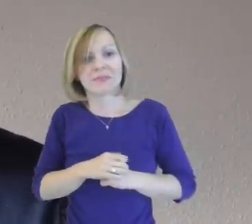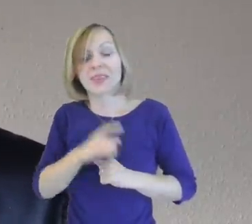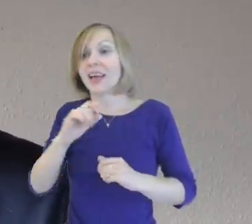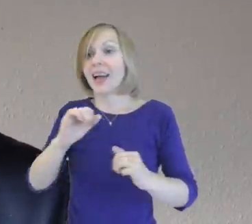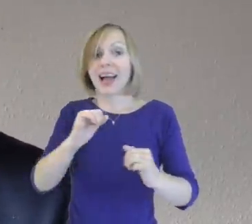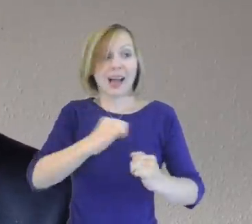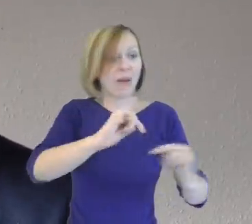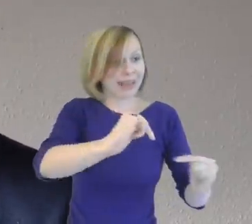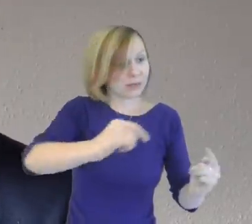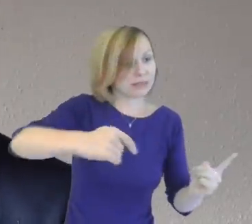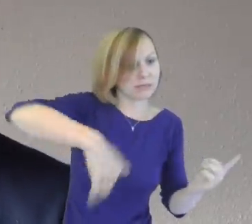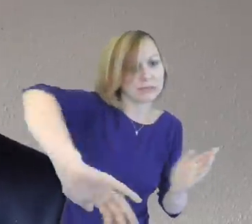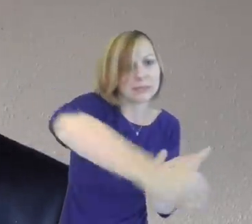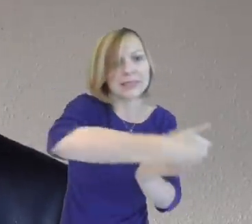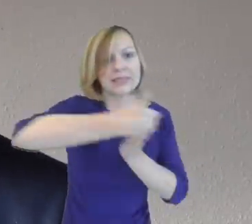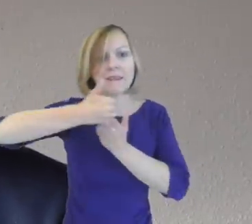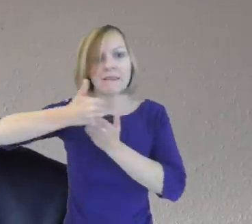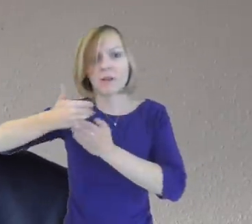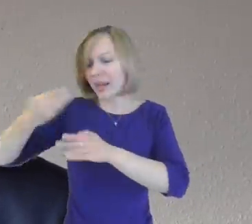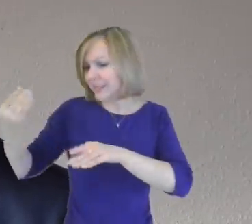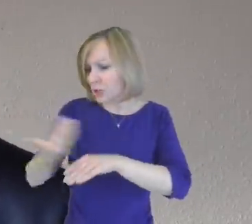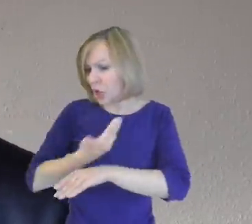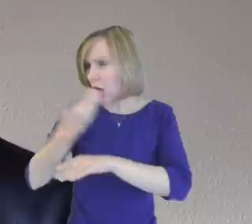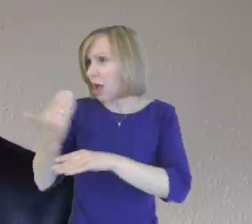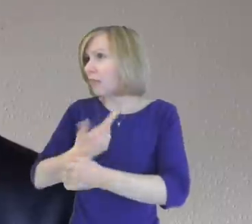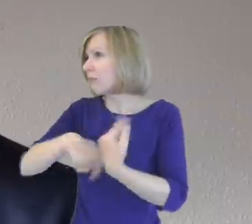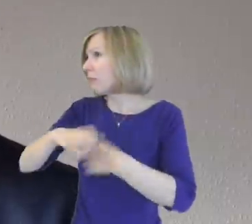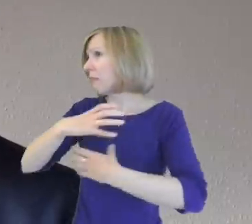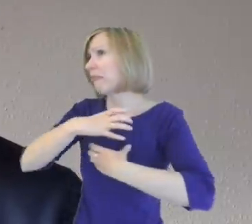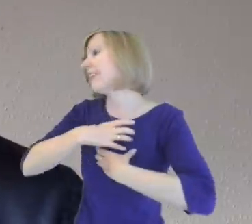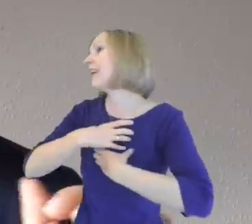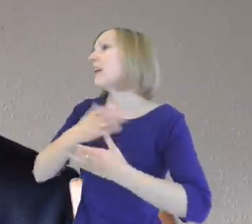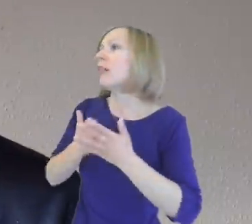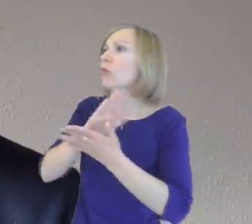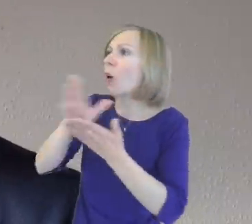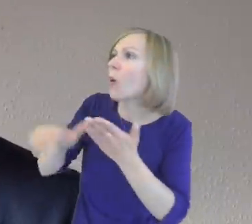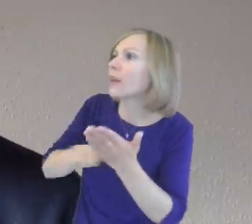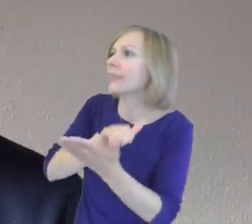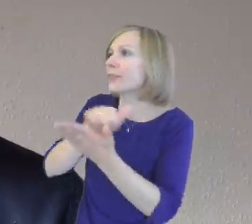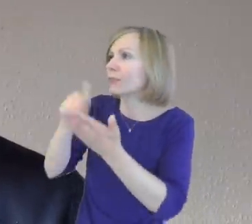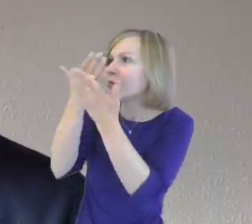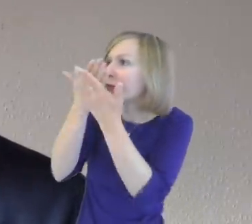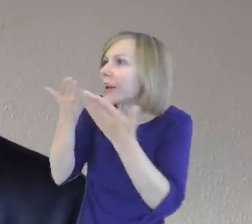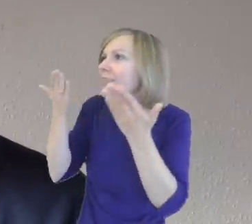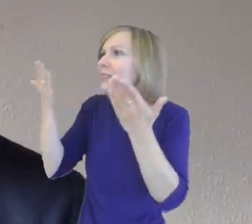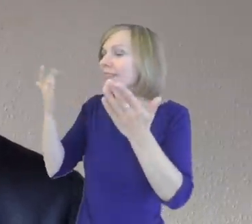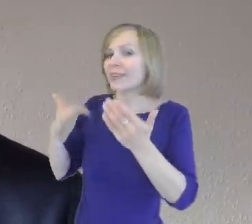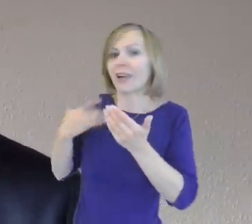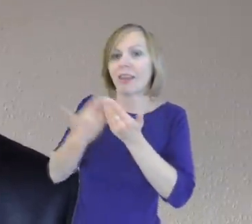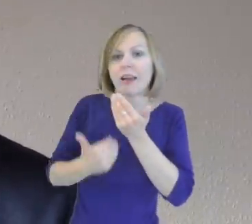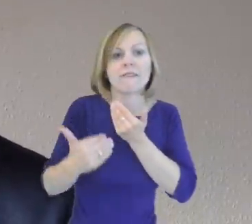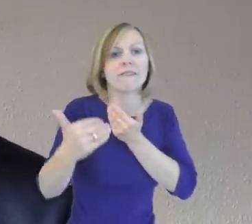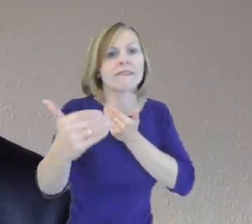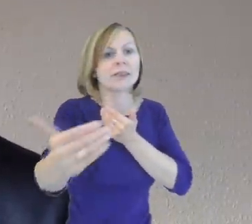him without fear, in holiness and righteousness before him, all the days of